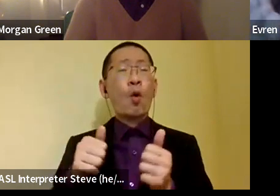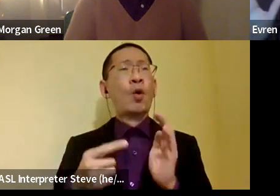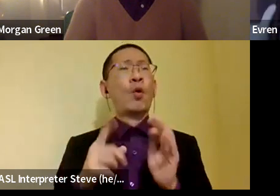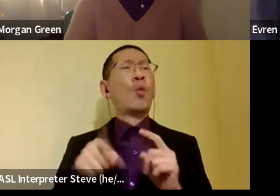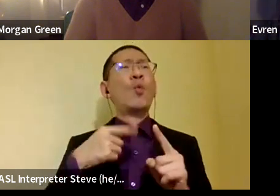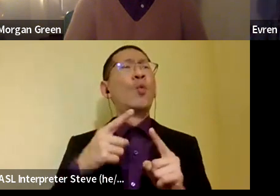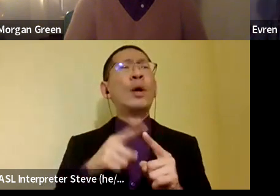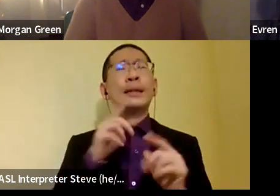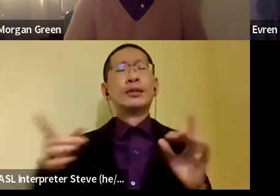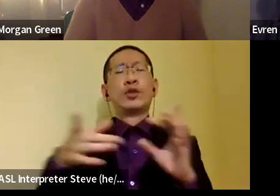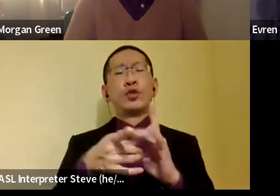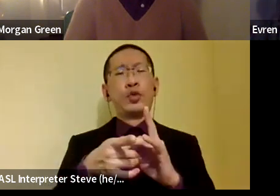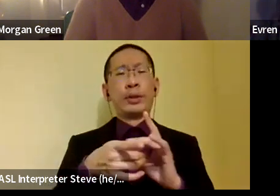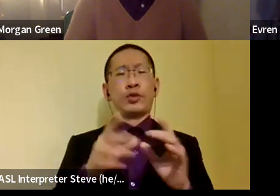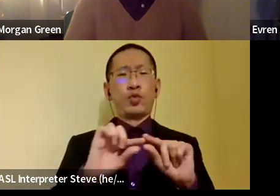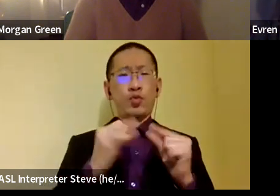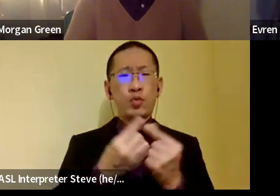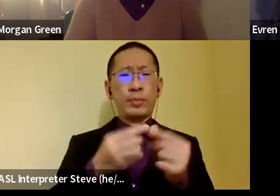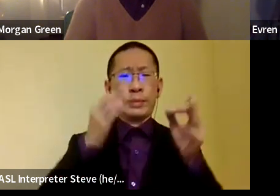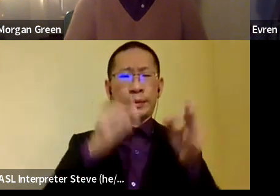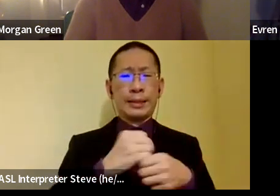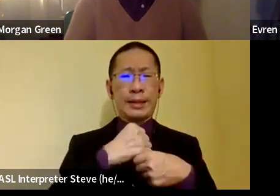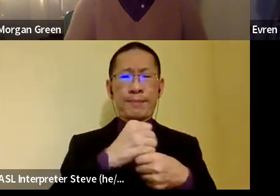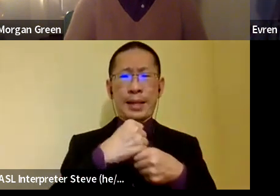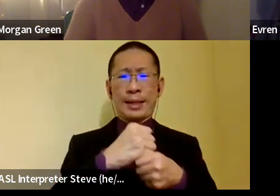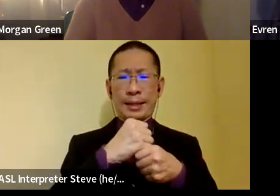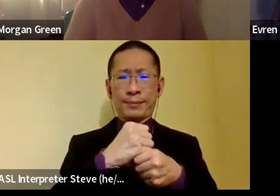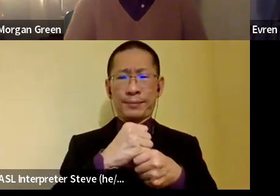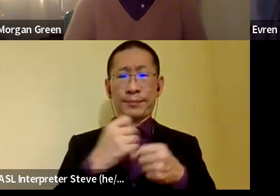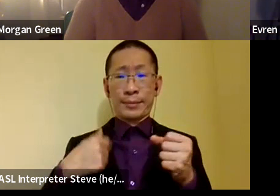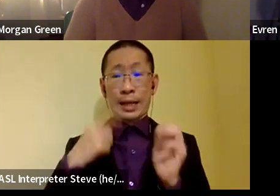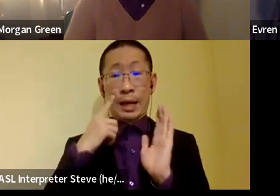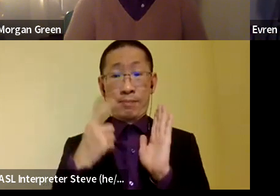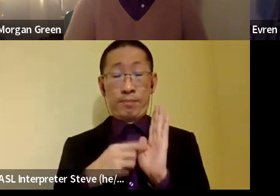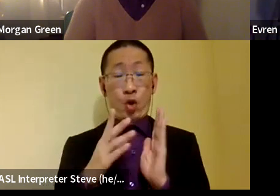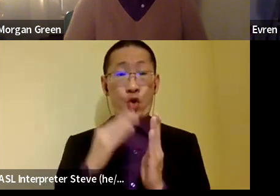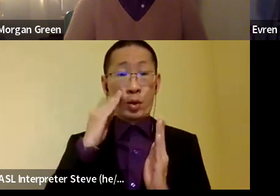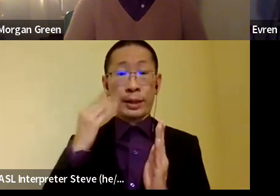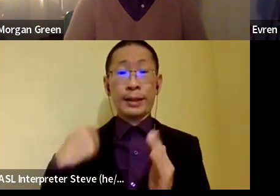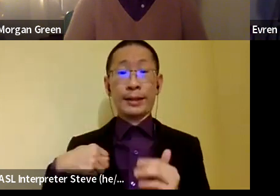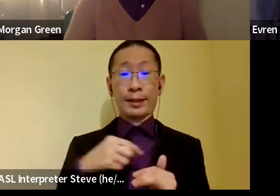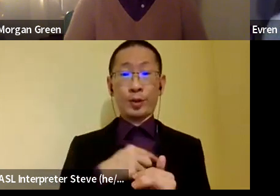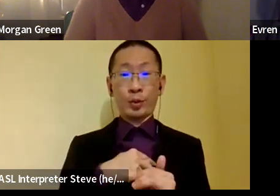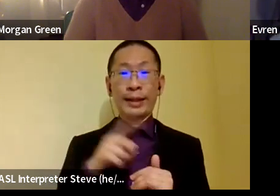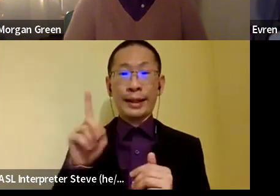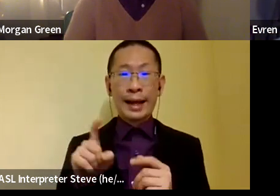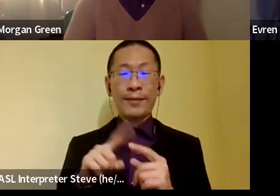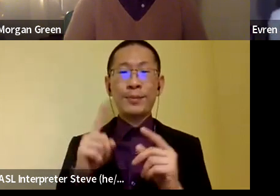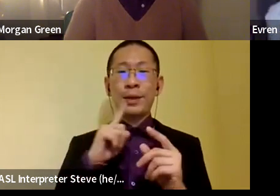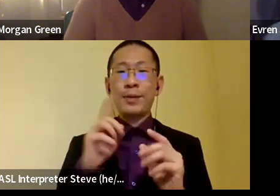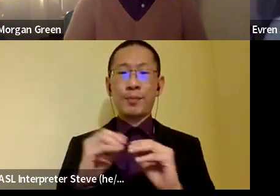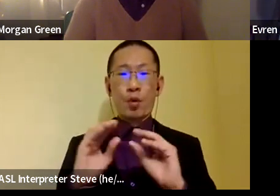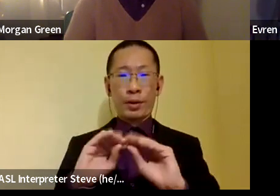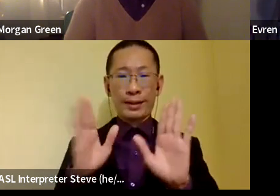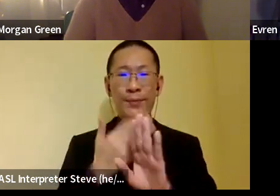joint or collaborative decision making. I'm finding that we are having to be a lot clearer